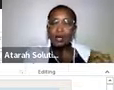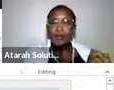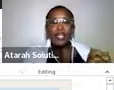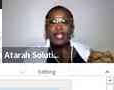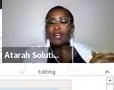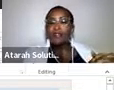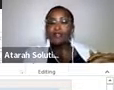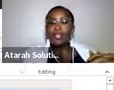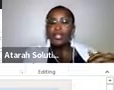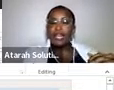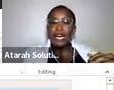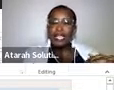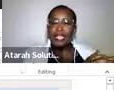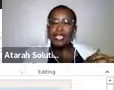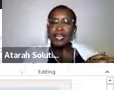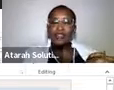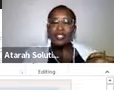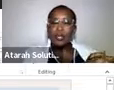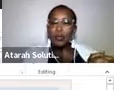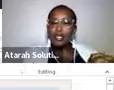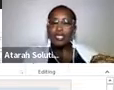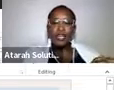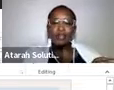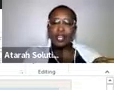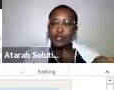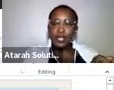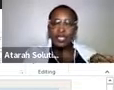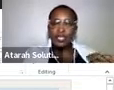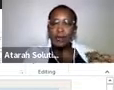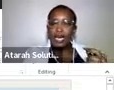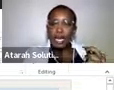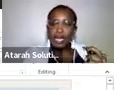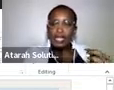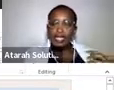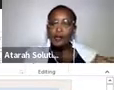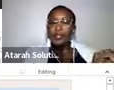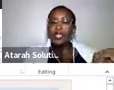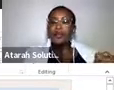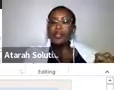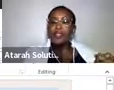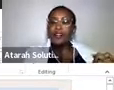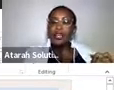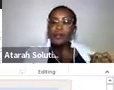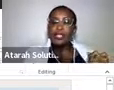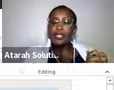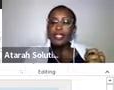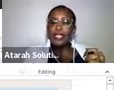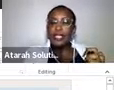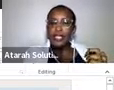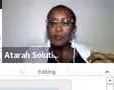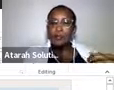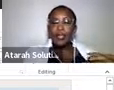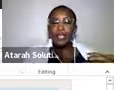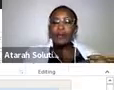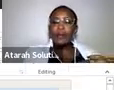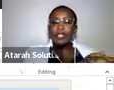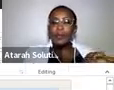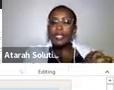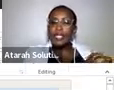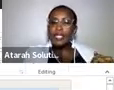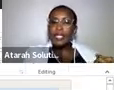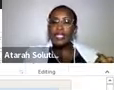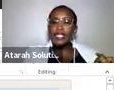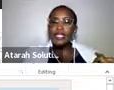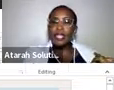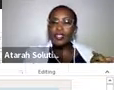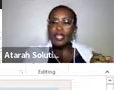no other. They have honey, they have simos, they have cashew nuts, among others. And then we have the Career Management Center. Career